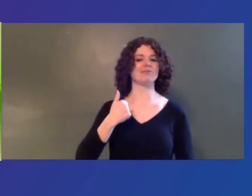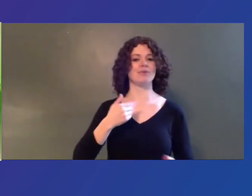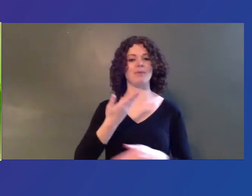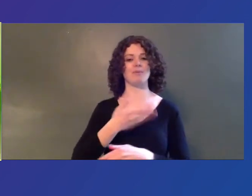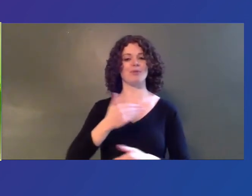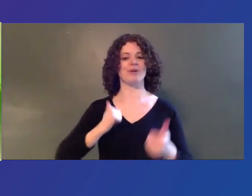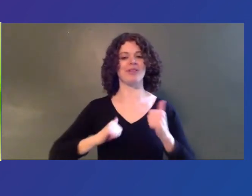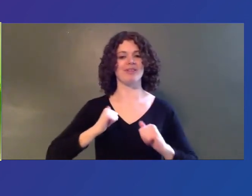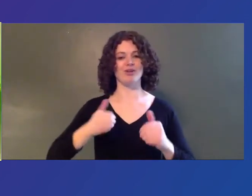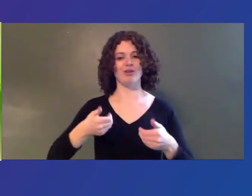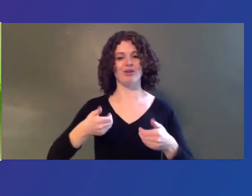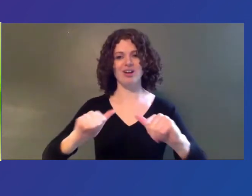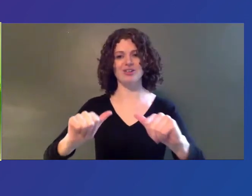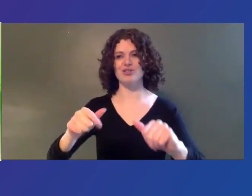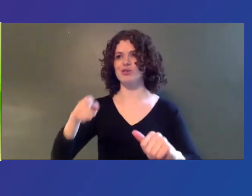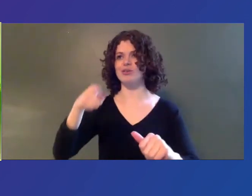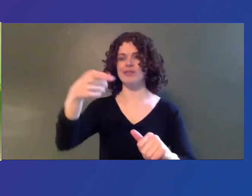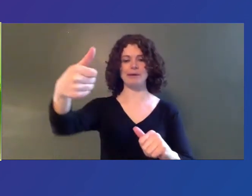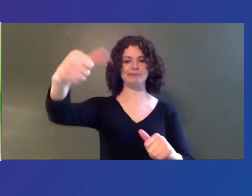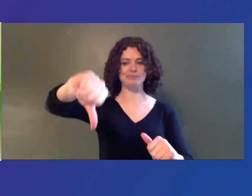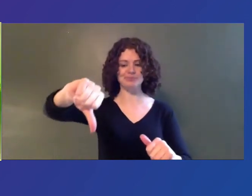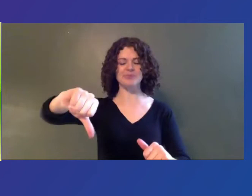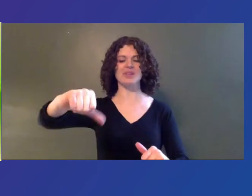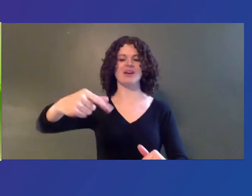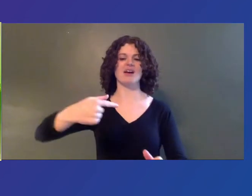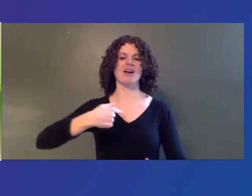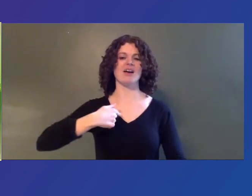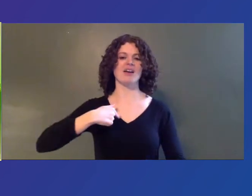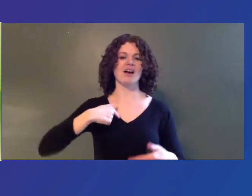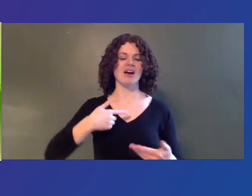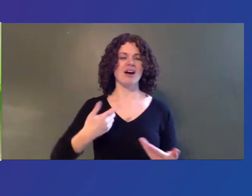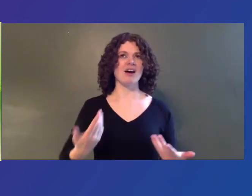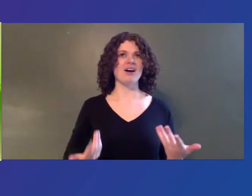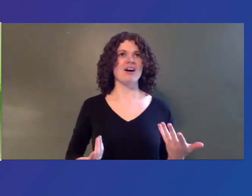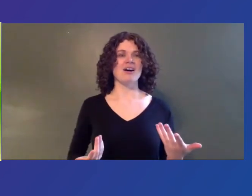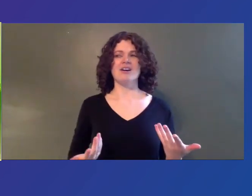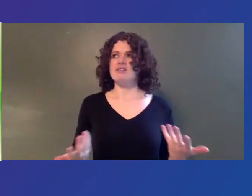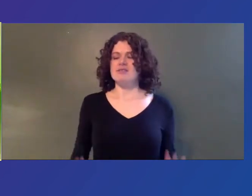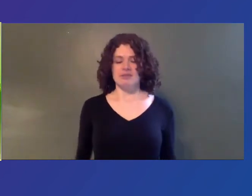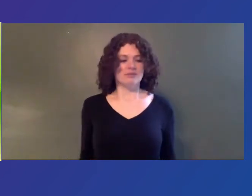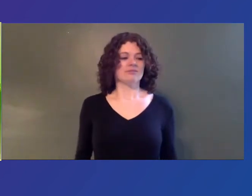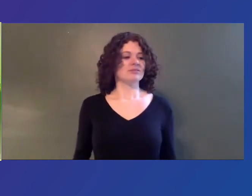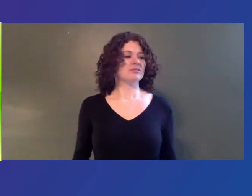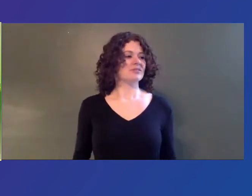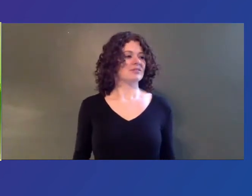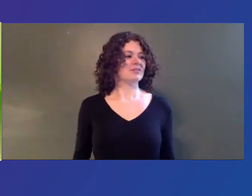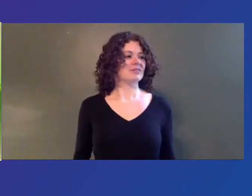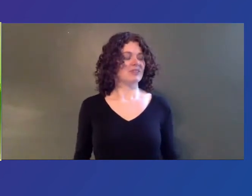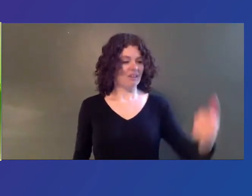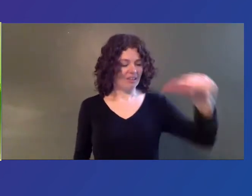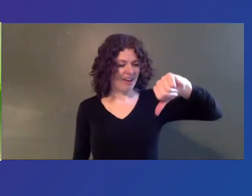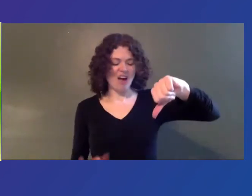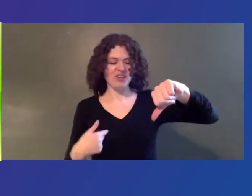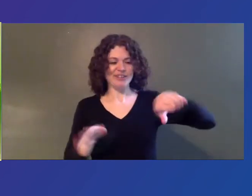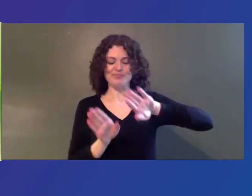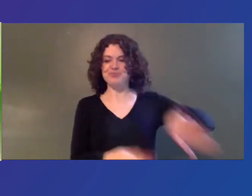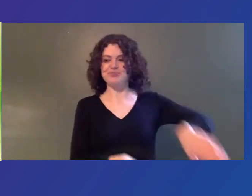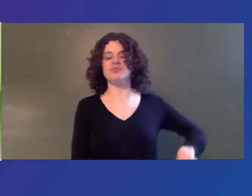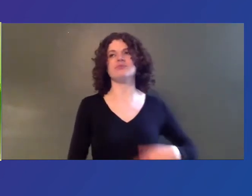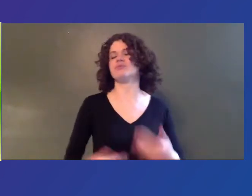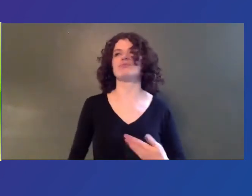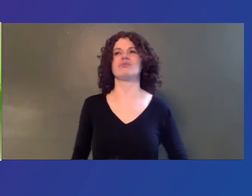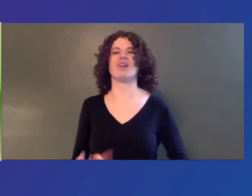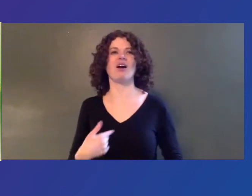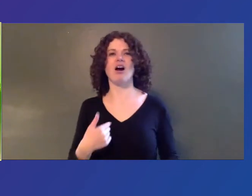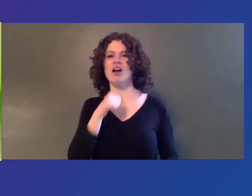got cut. And I was just like, I was like, okay, well, I couldn't dwell on it. Like, what happened? What did I